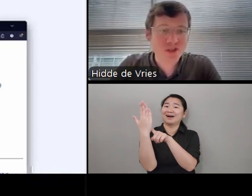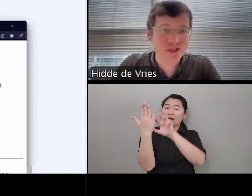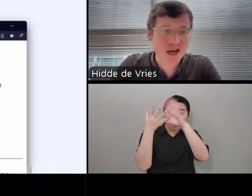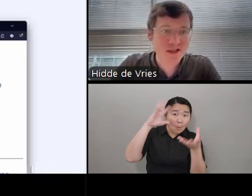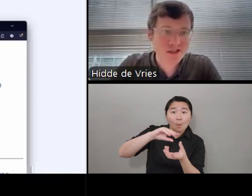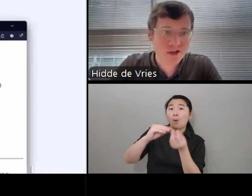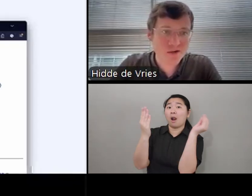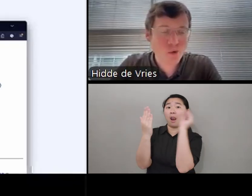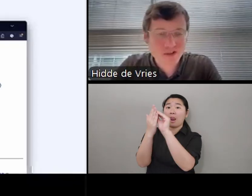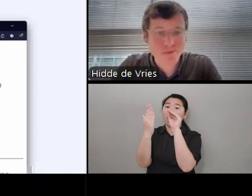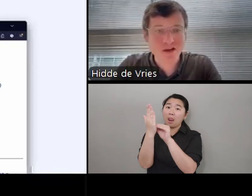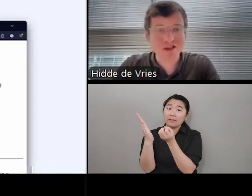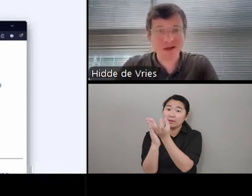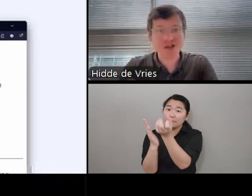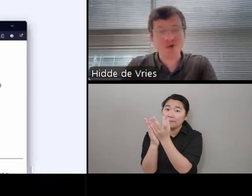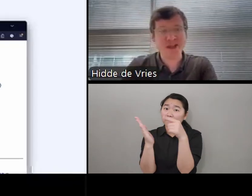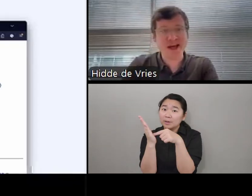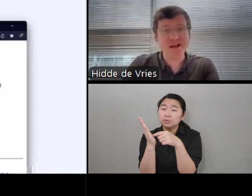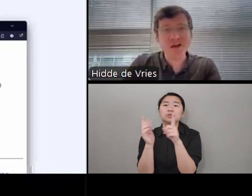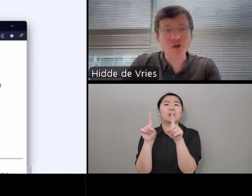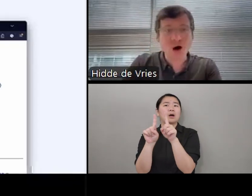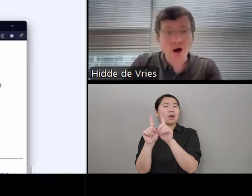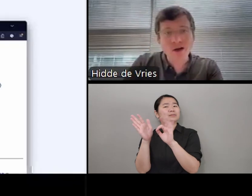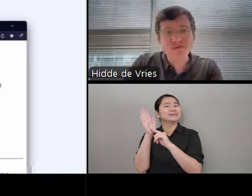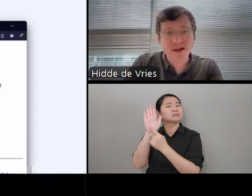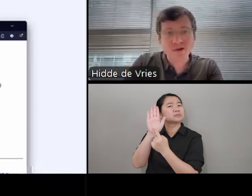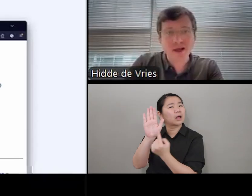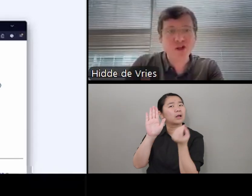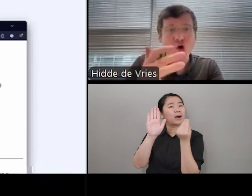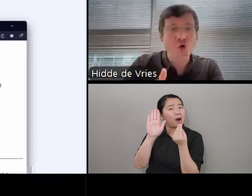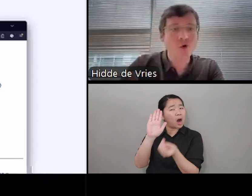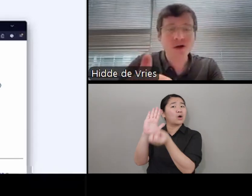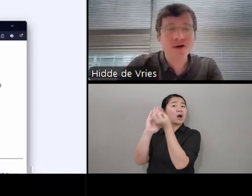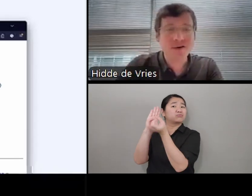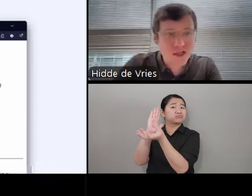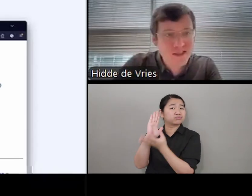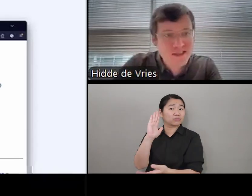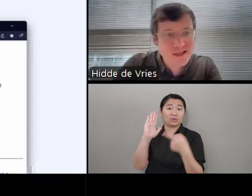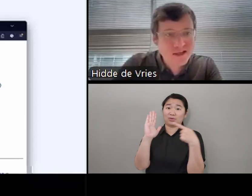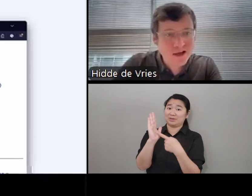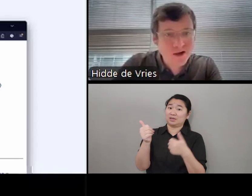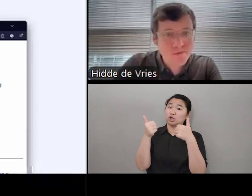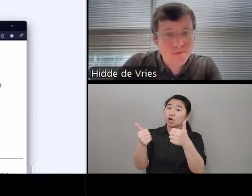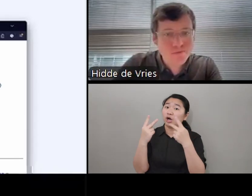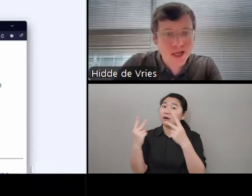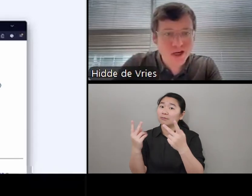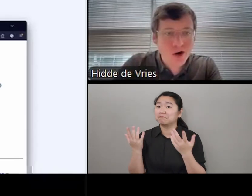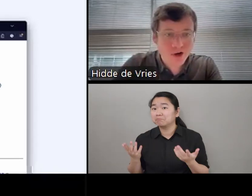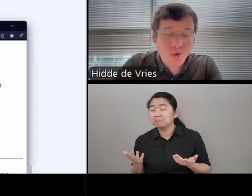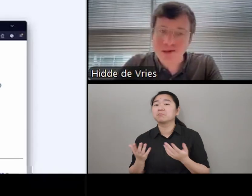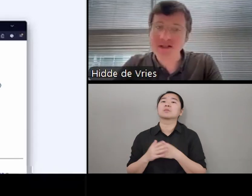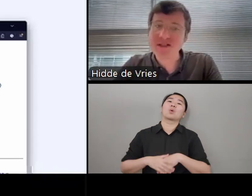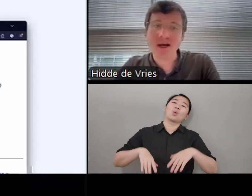sampling procedure there is really important because it makes sure that you are, in fact, looking at the whole website. And